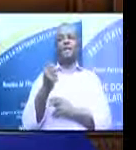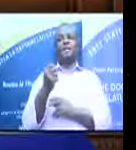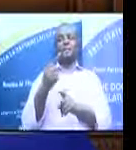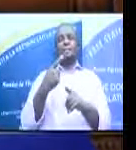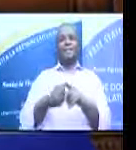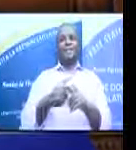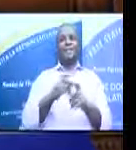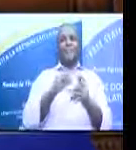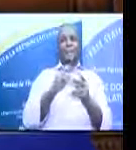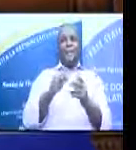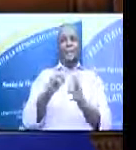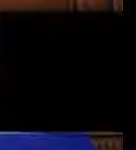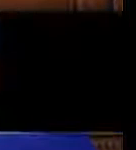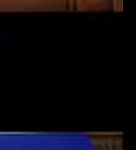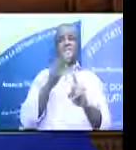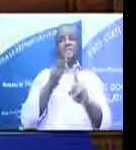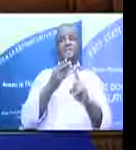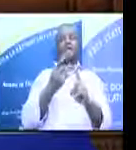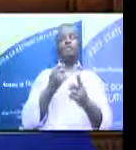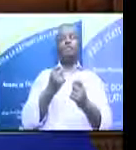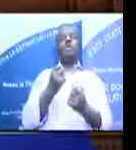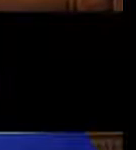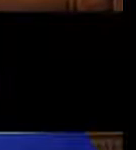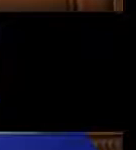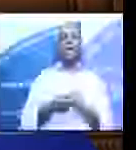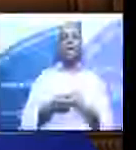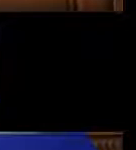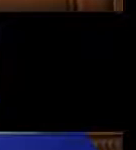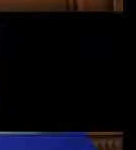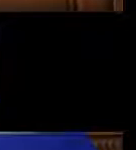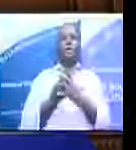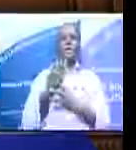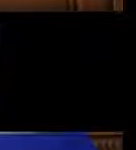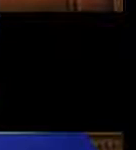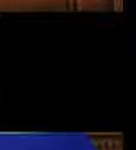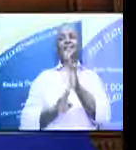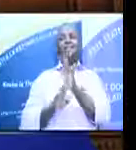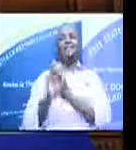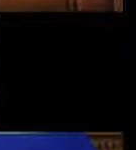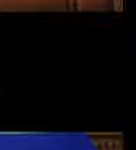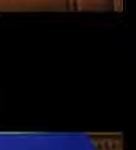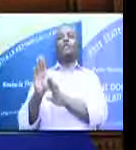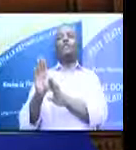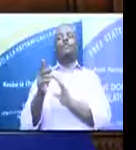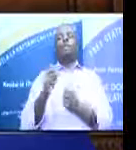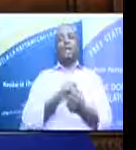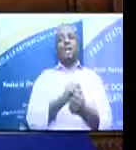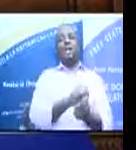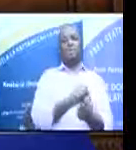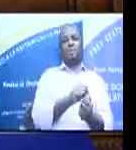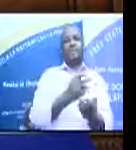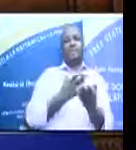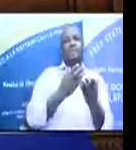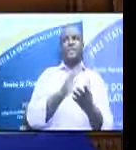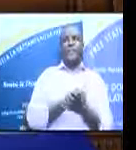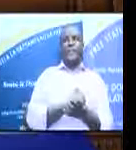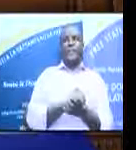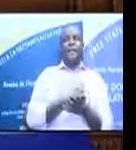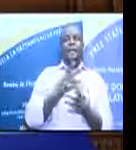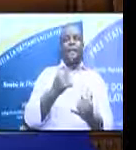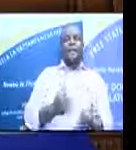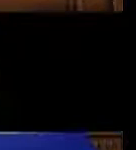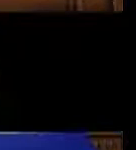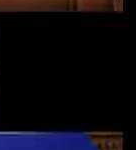manufacturer specifications to improve production and efficiency of laundry services. On the orthotic and